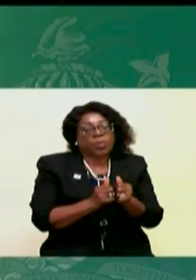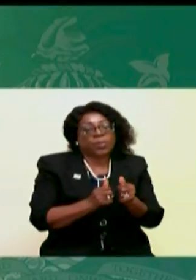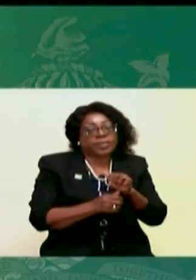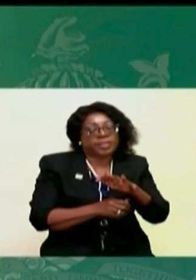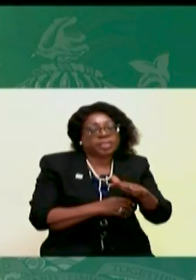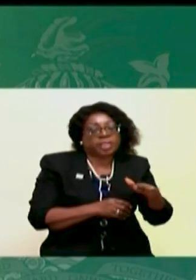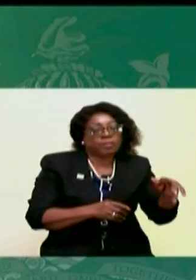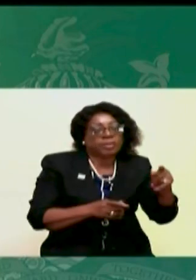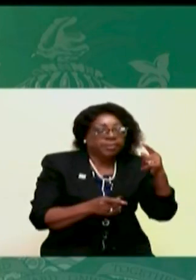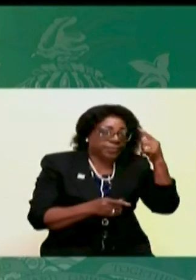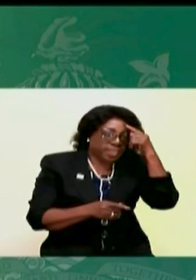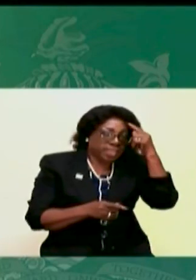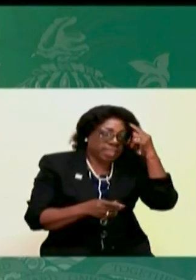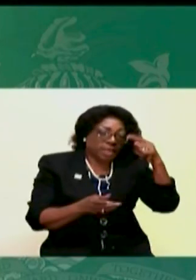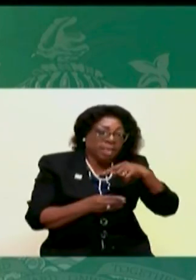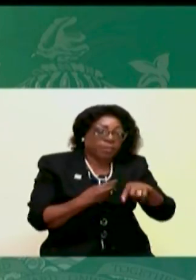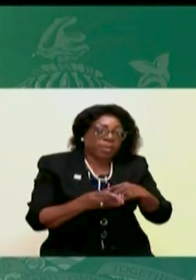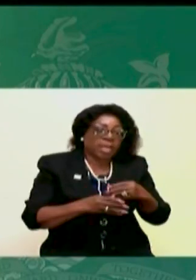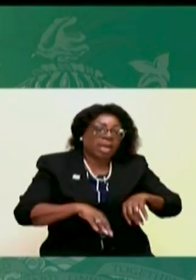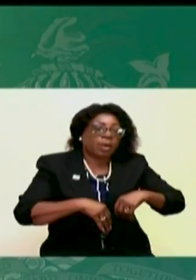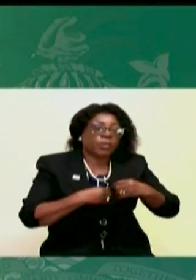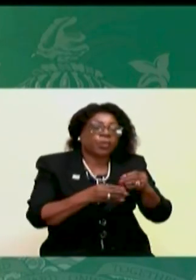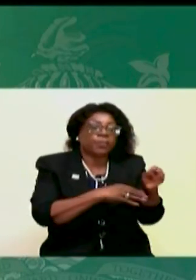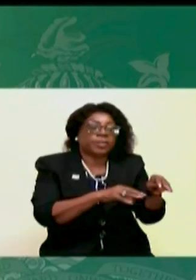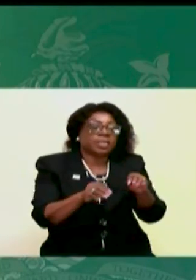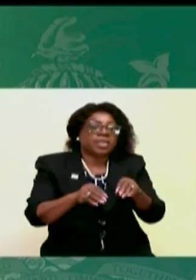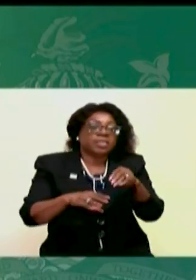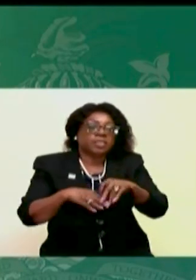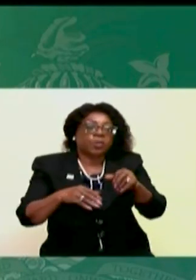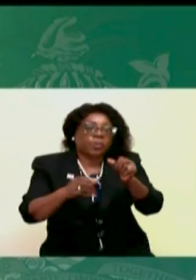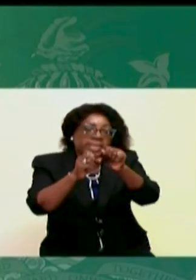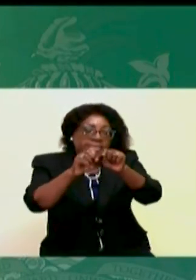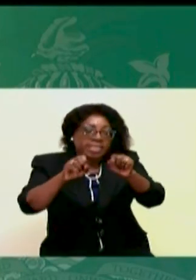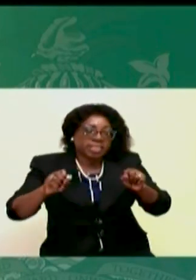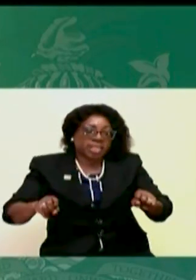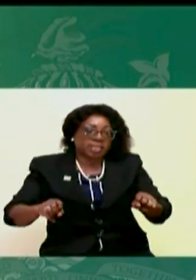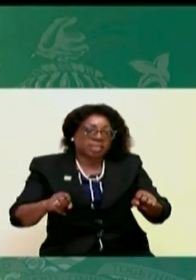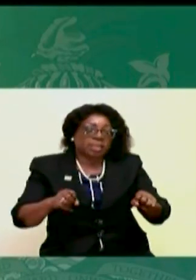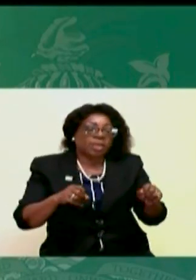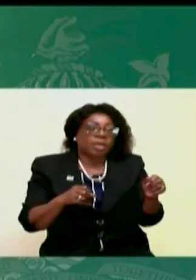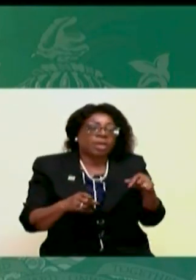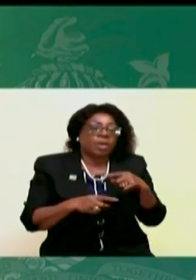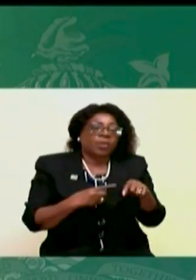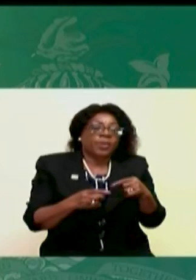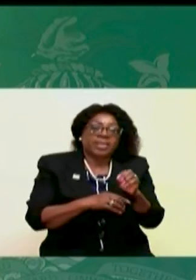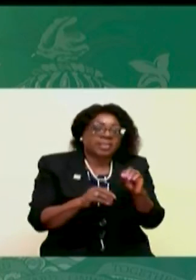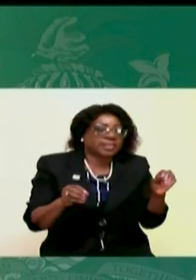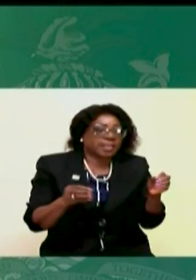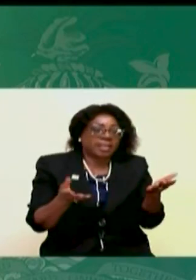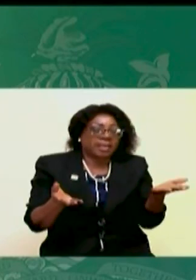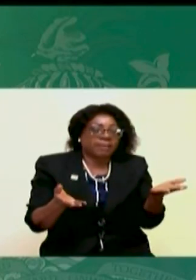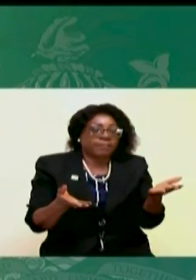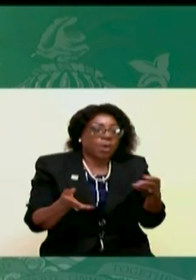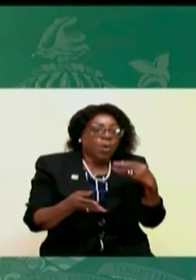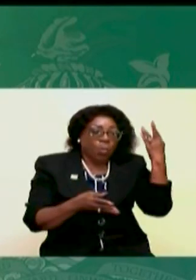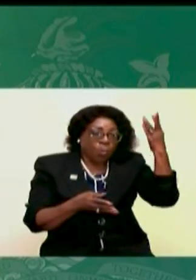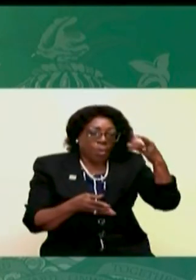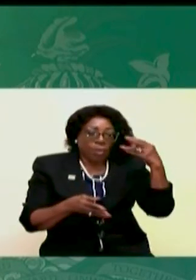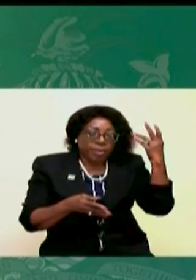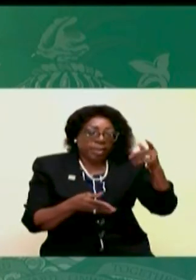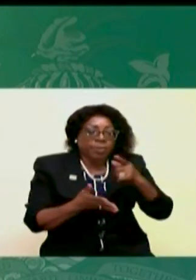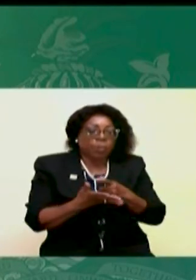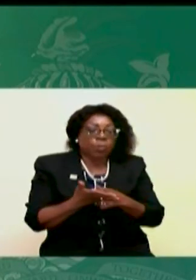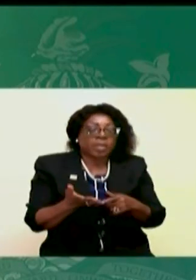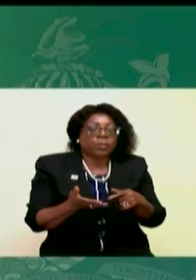about how do you put someone in a place, a shelter, when there's none left, worrying about what are we going to